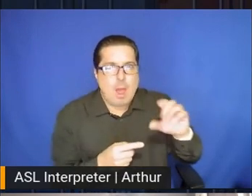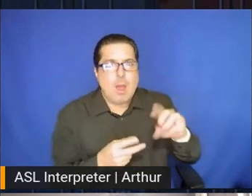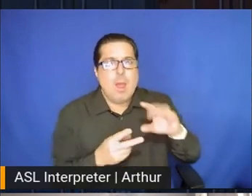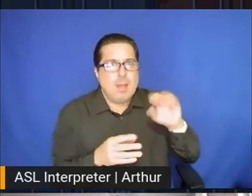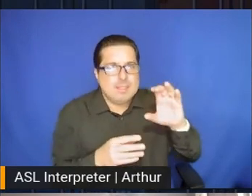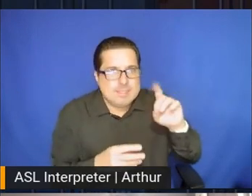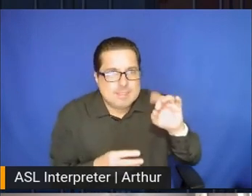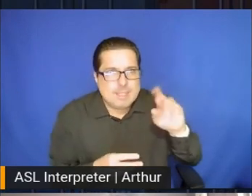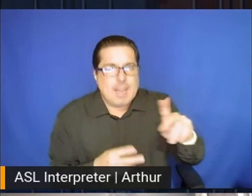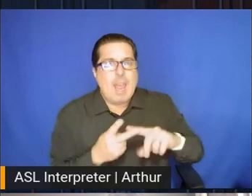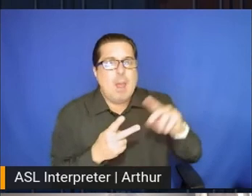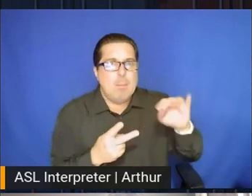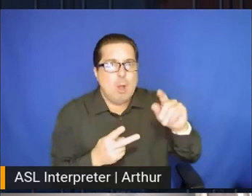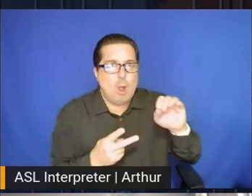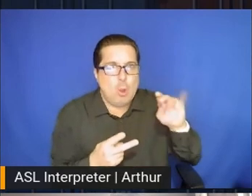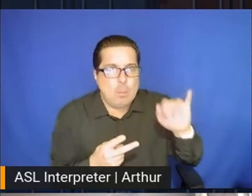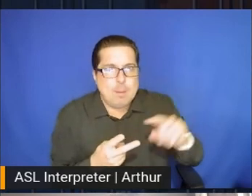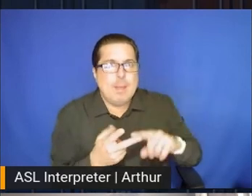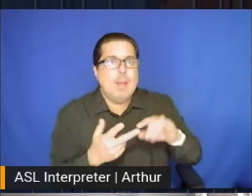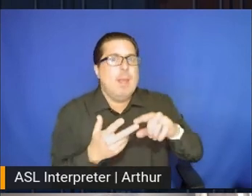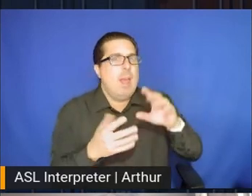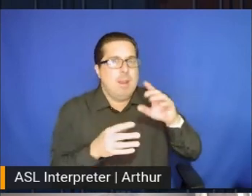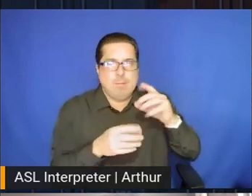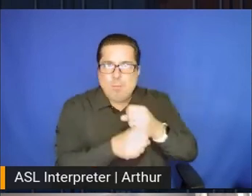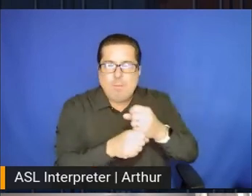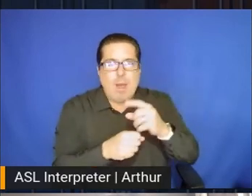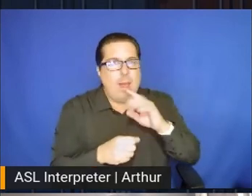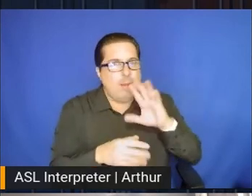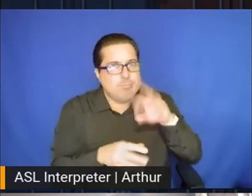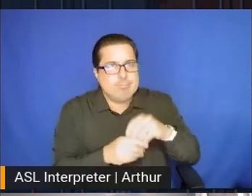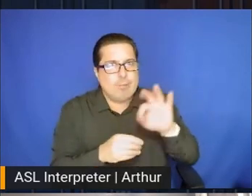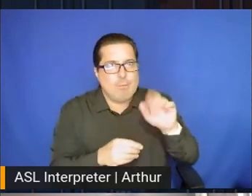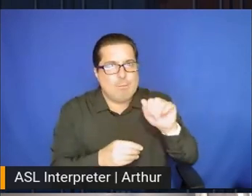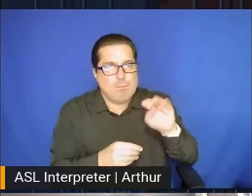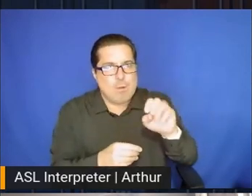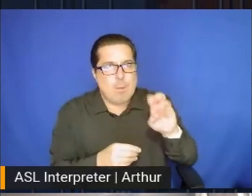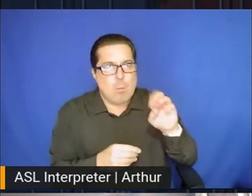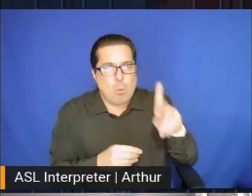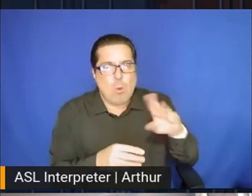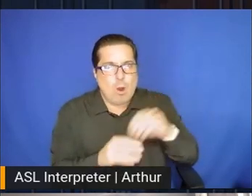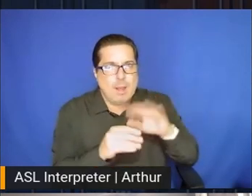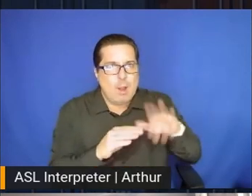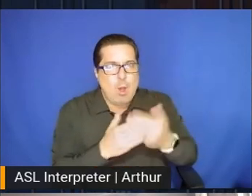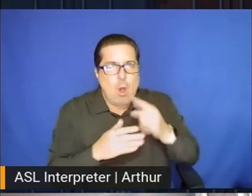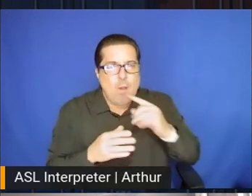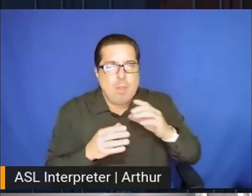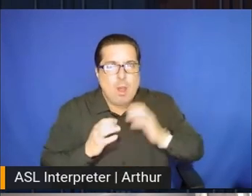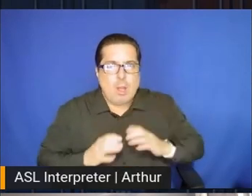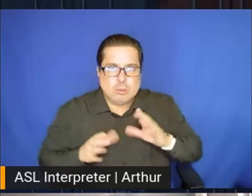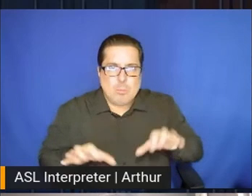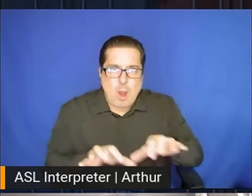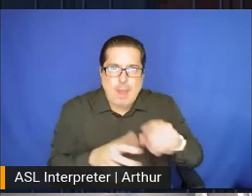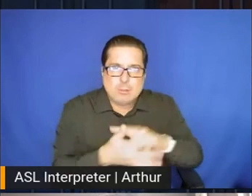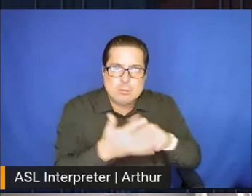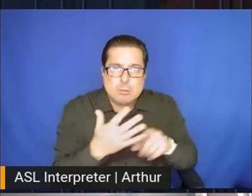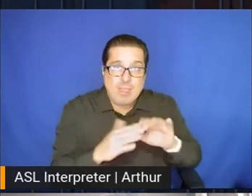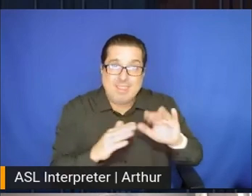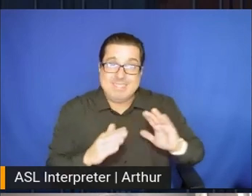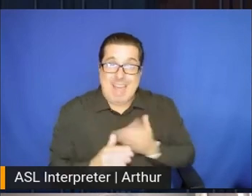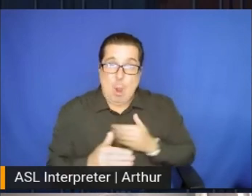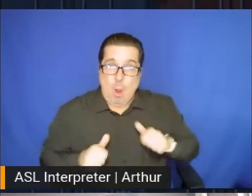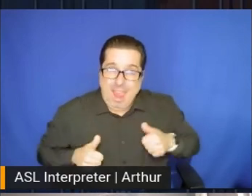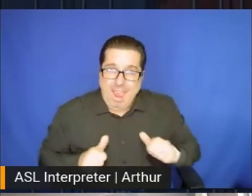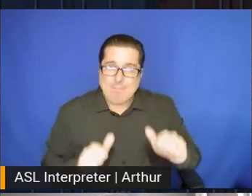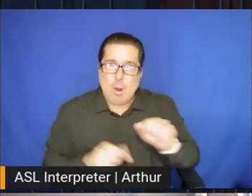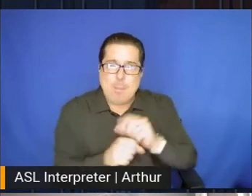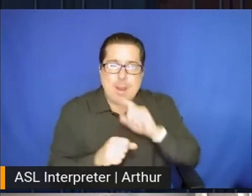Pulumi, which provide framework to create custom abstractions. So this is our effort in terms of making that